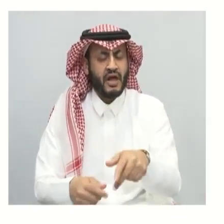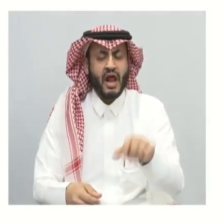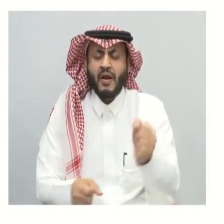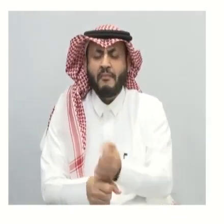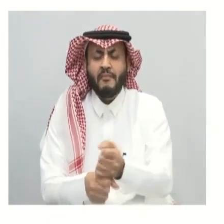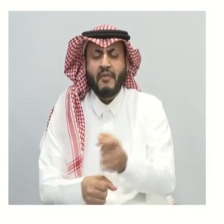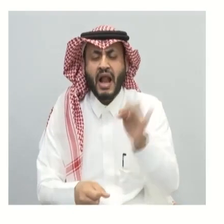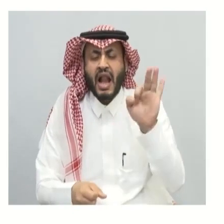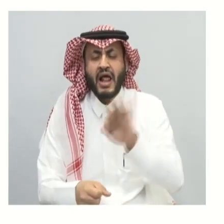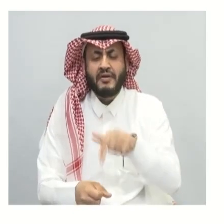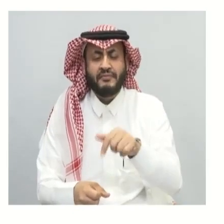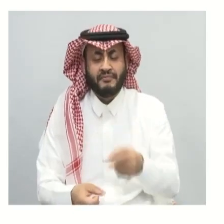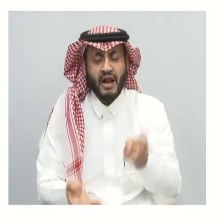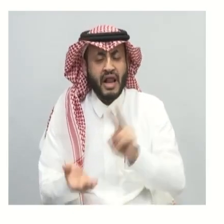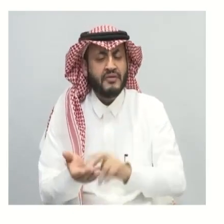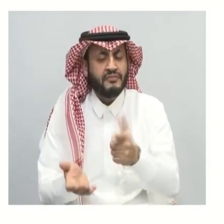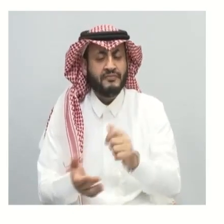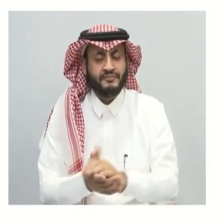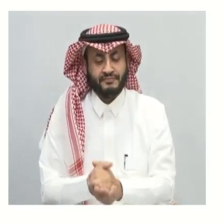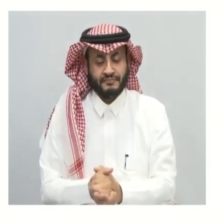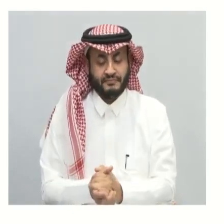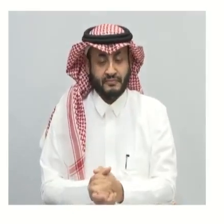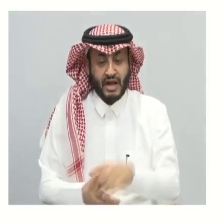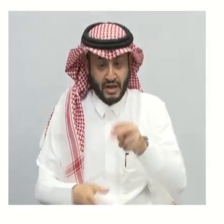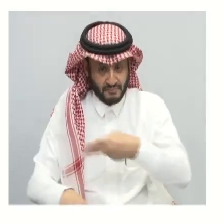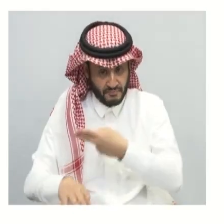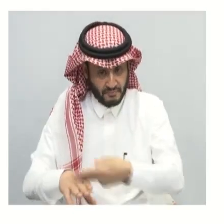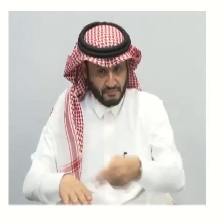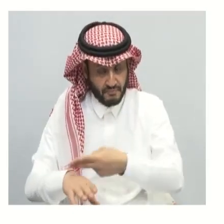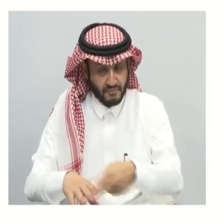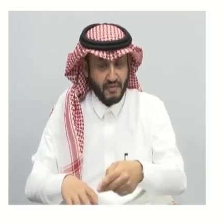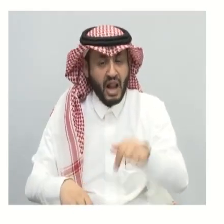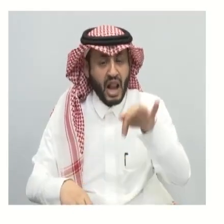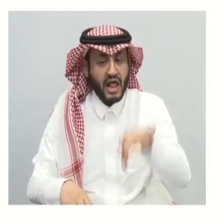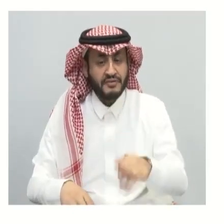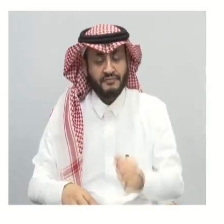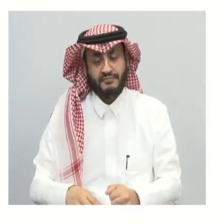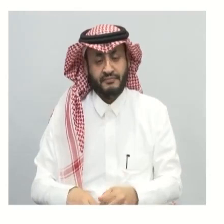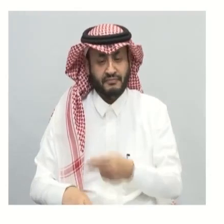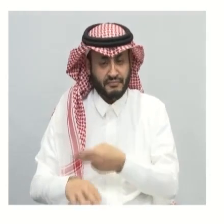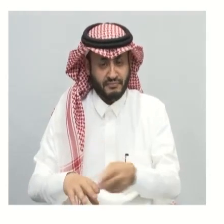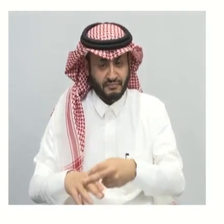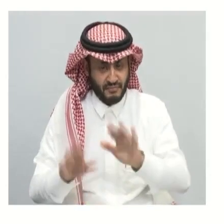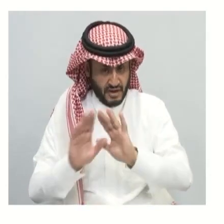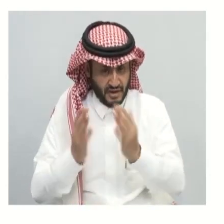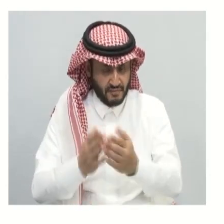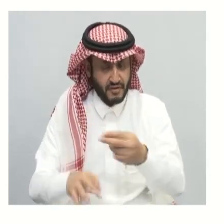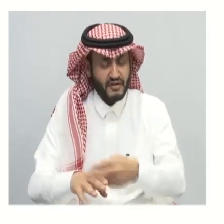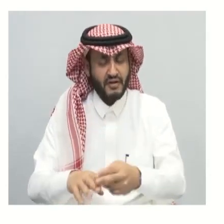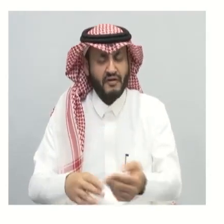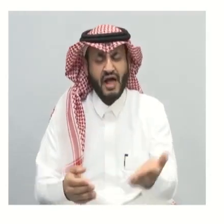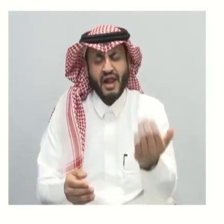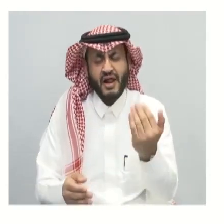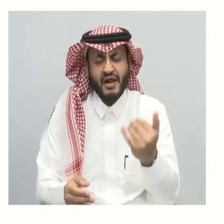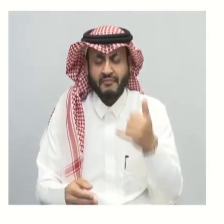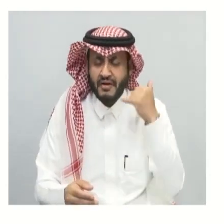The room and clean. So we will say the room needs to be cleaned. I need to ask someone to clean the